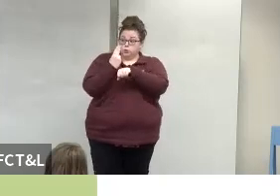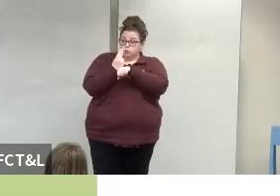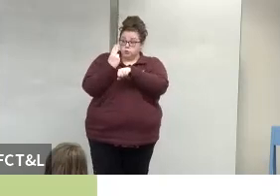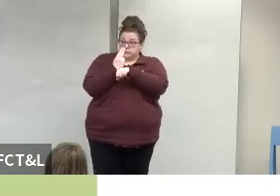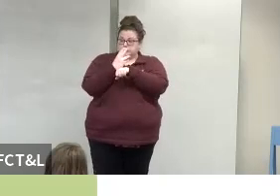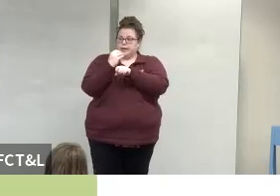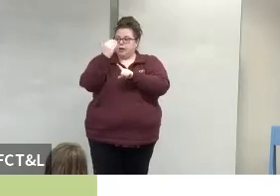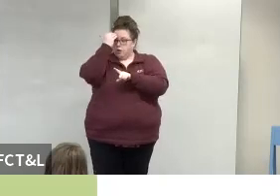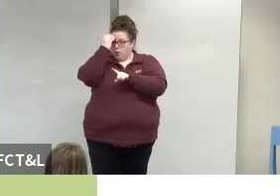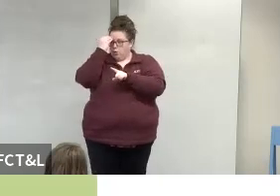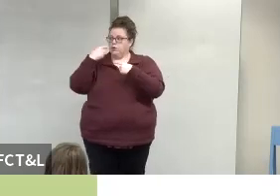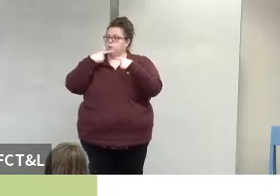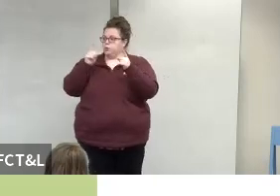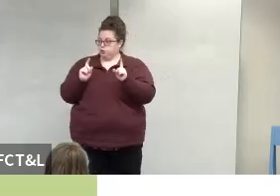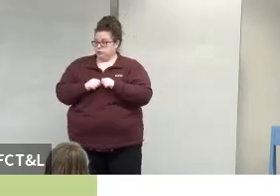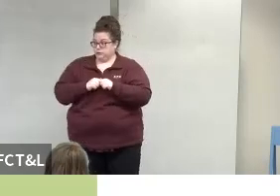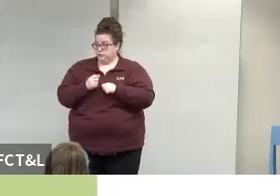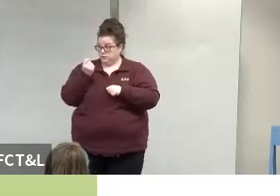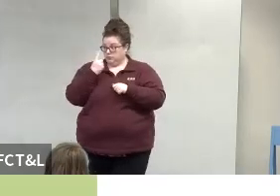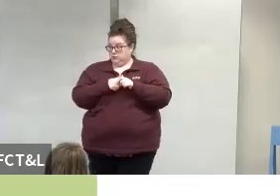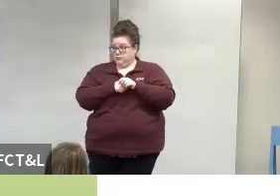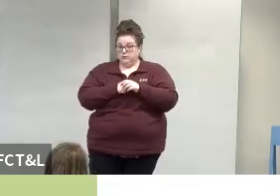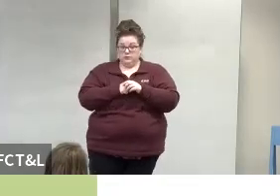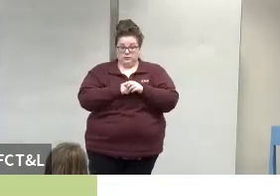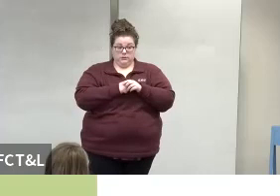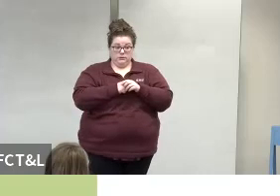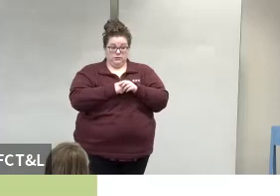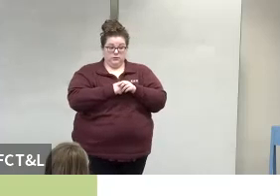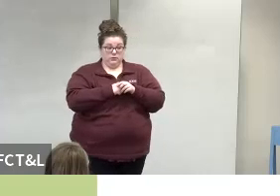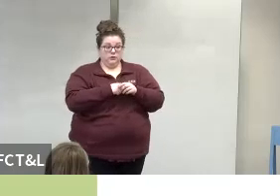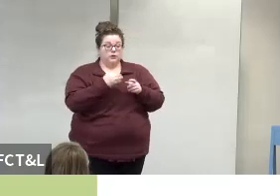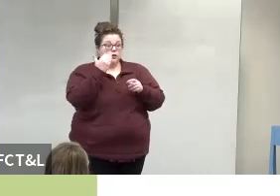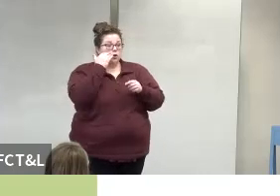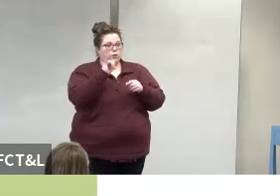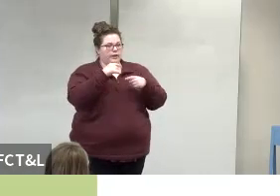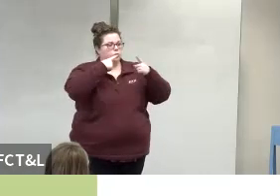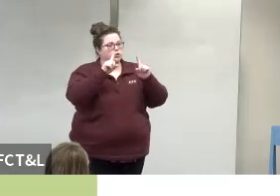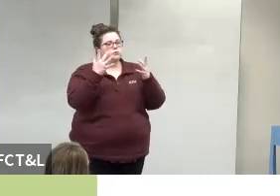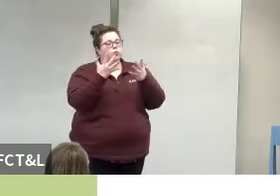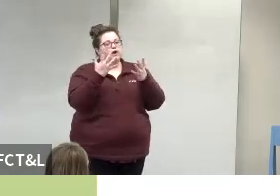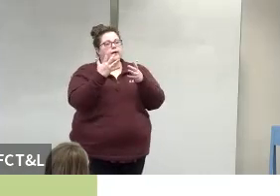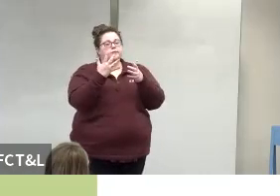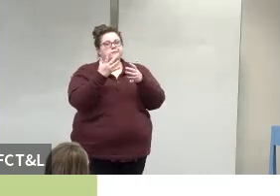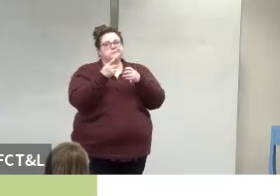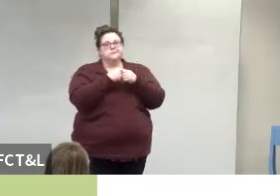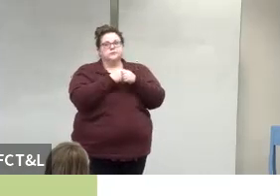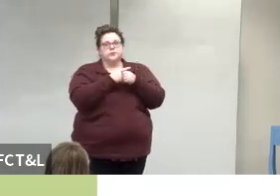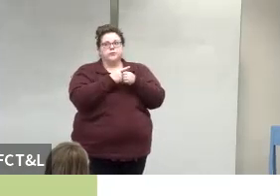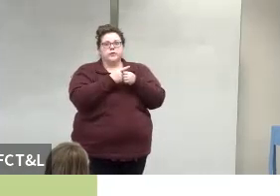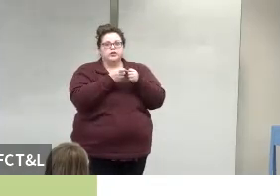in the classroom, and if you have used and known that it